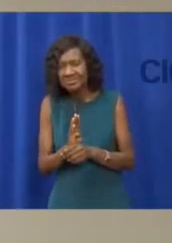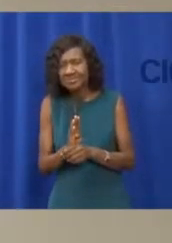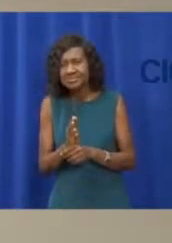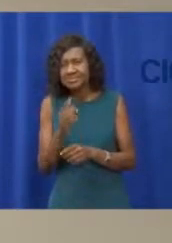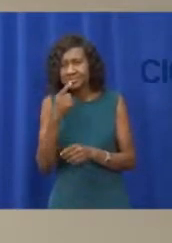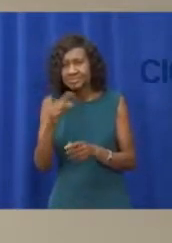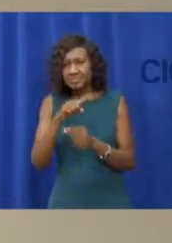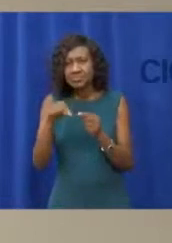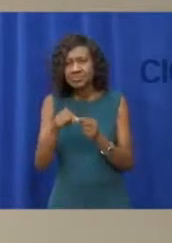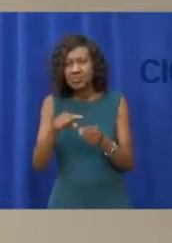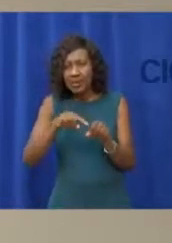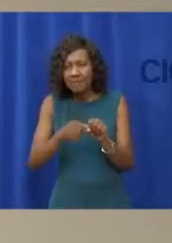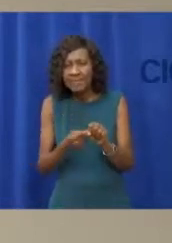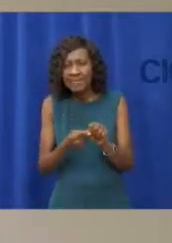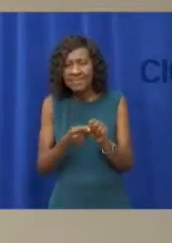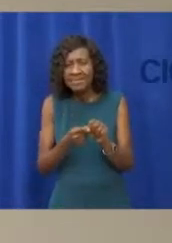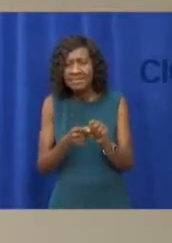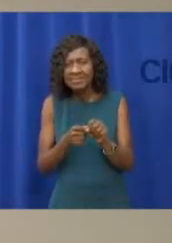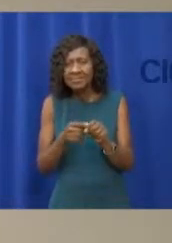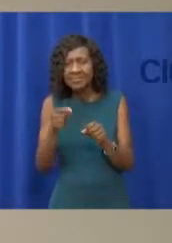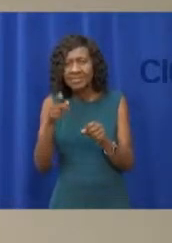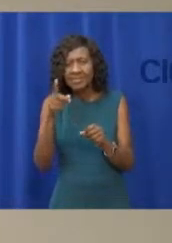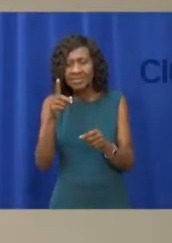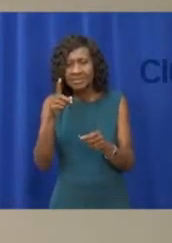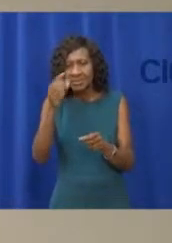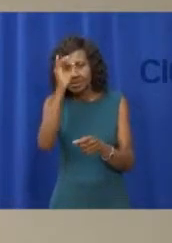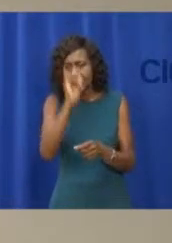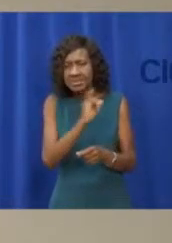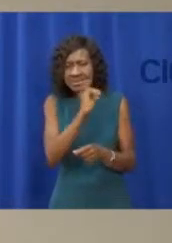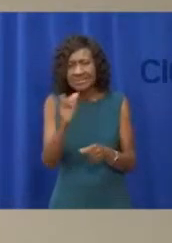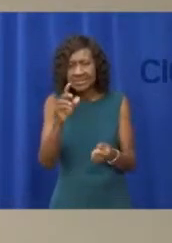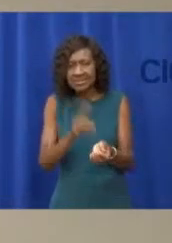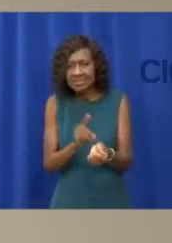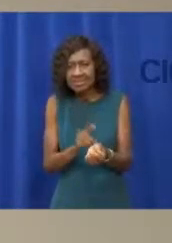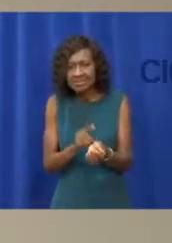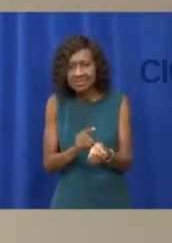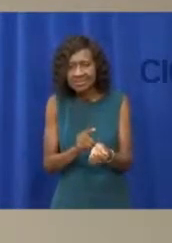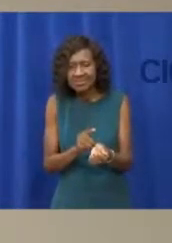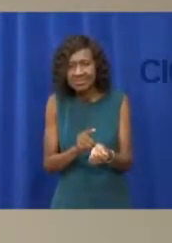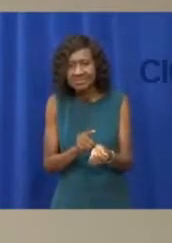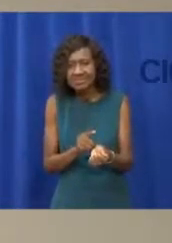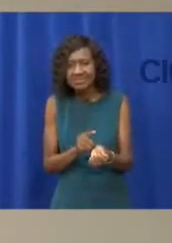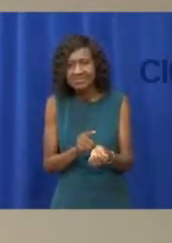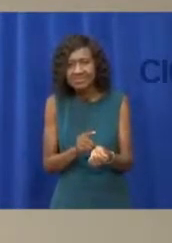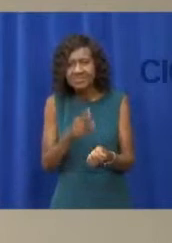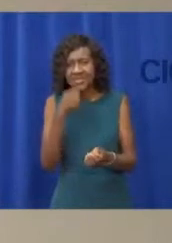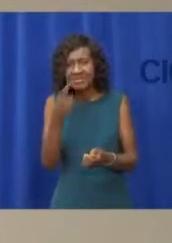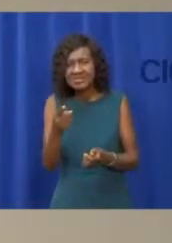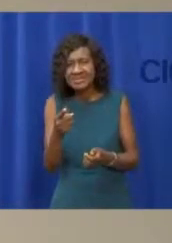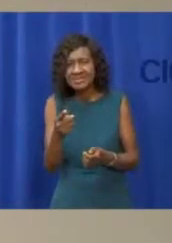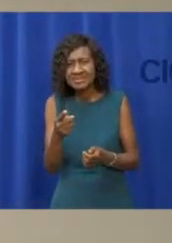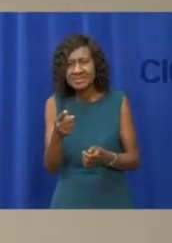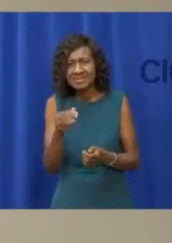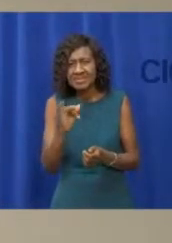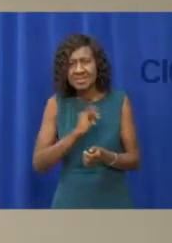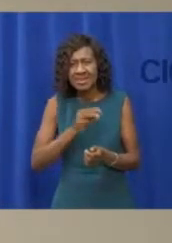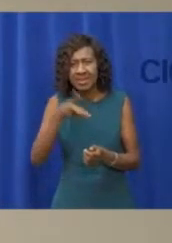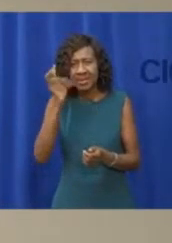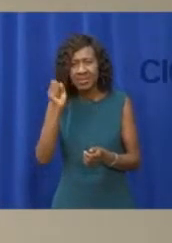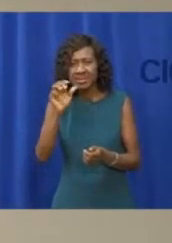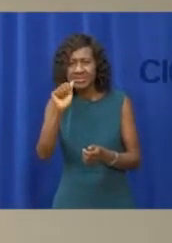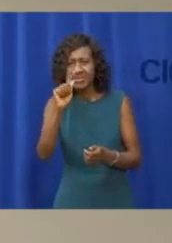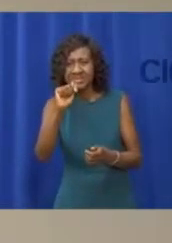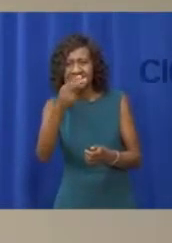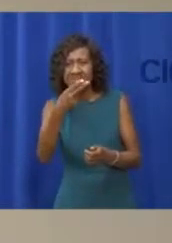press conference. But there's an Italian doctor named Dr. Lulian Lorenzo said, I was an